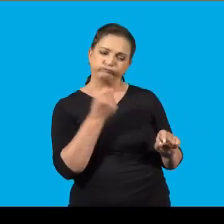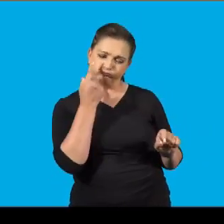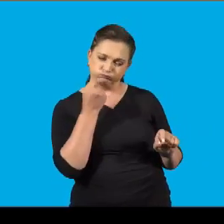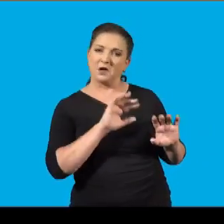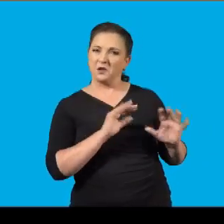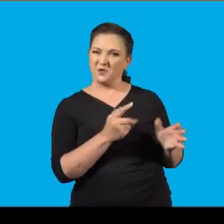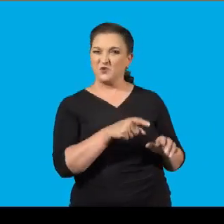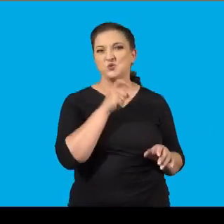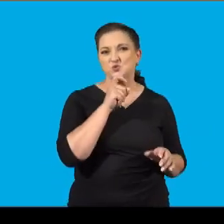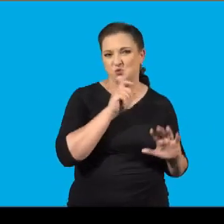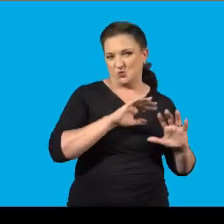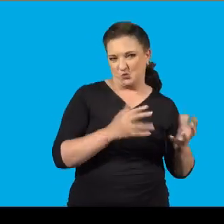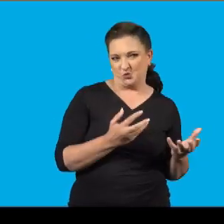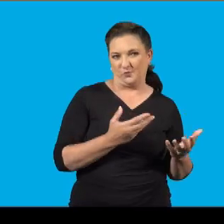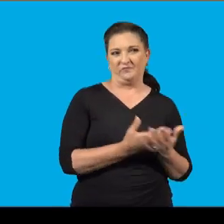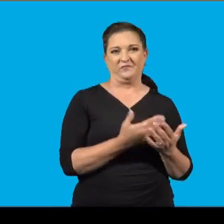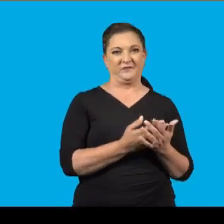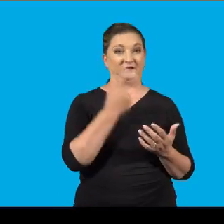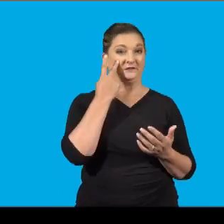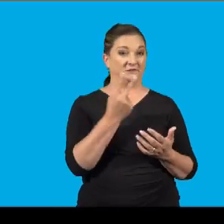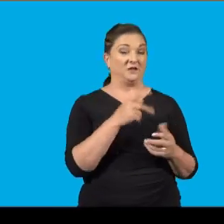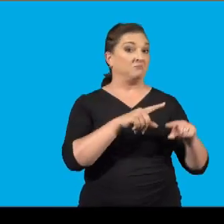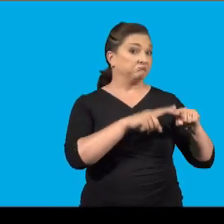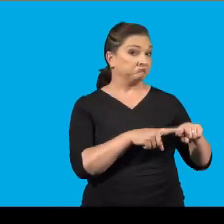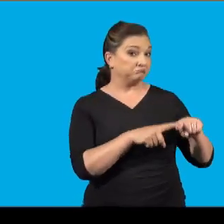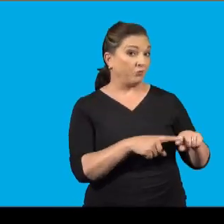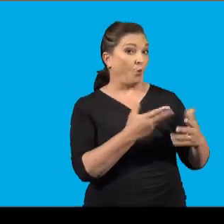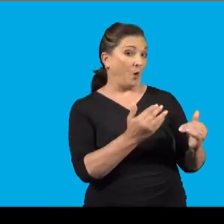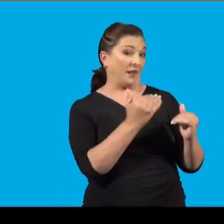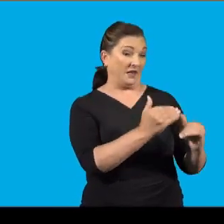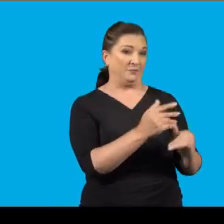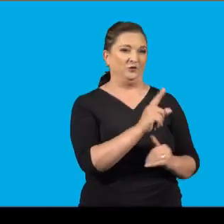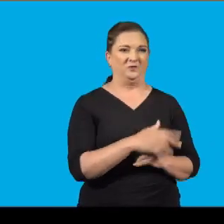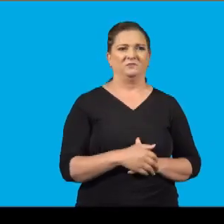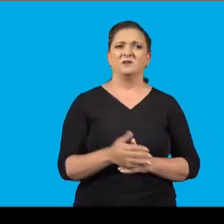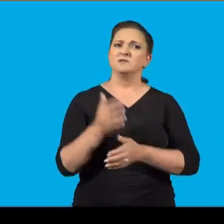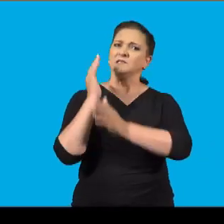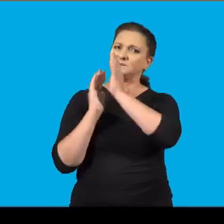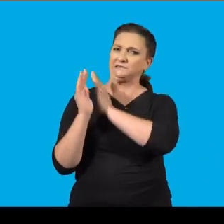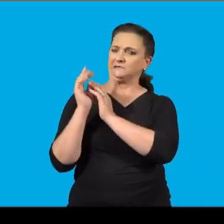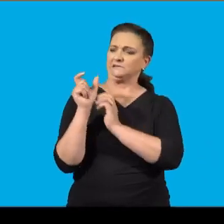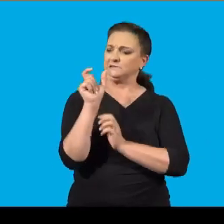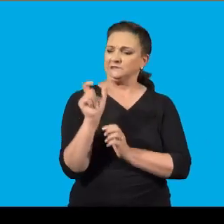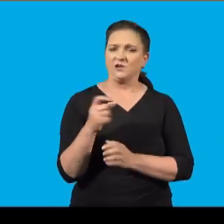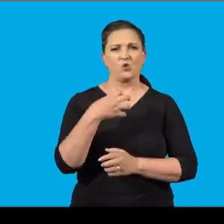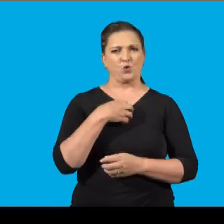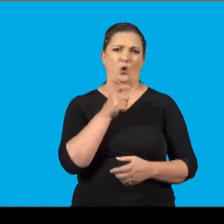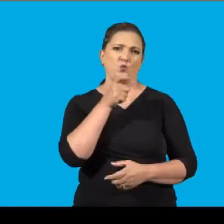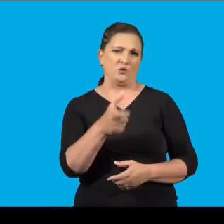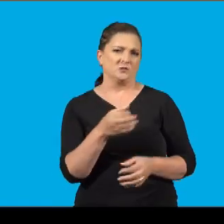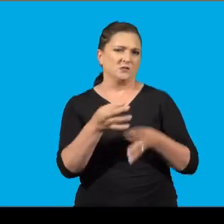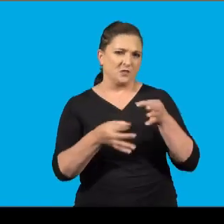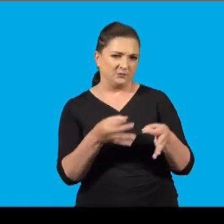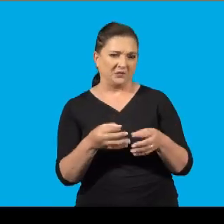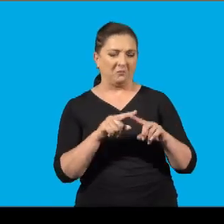their usefulness, reliability, and limitations. Another problem, explaining historical terms in own